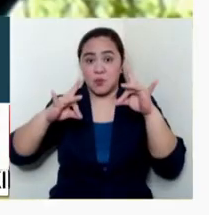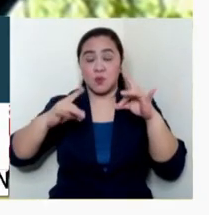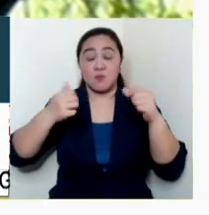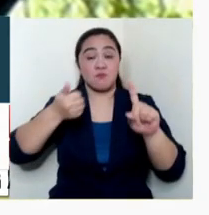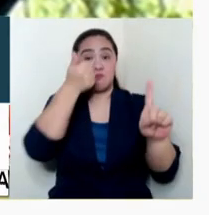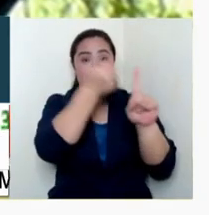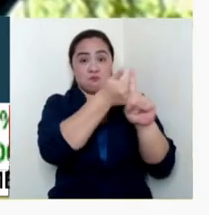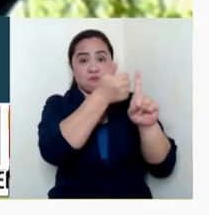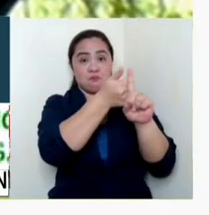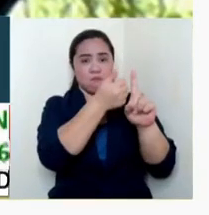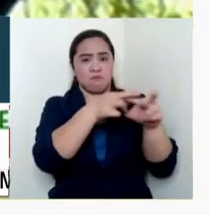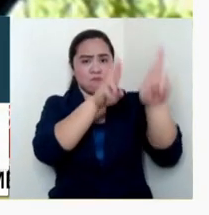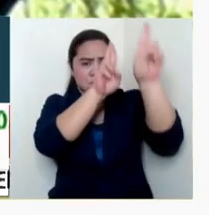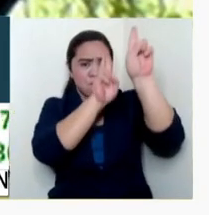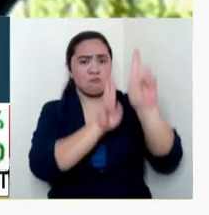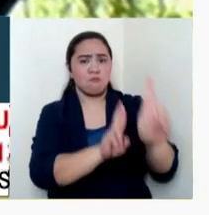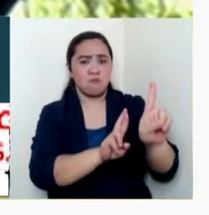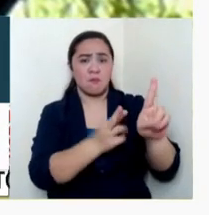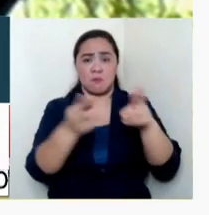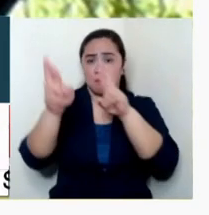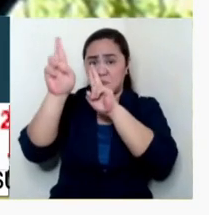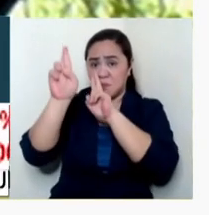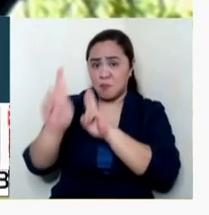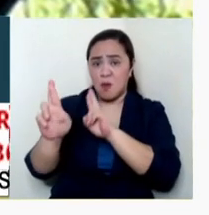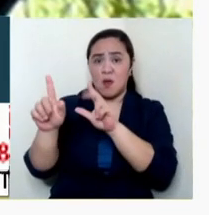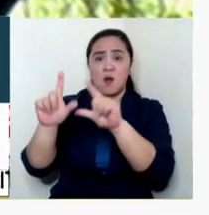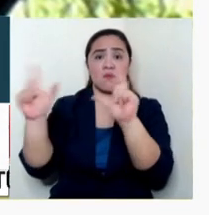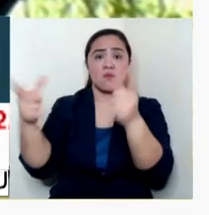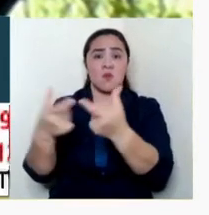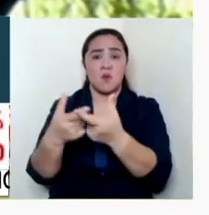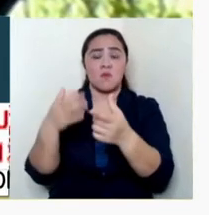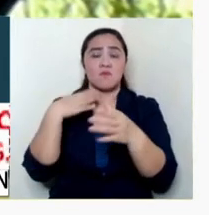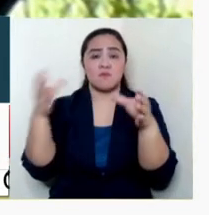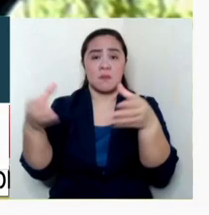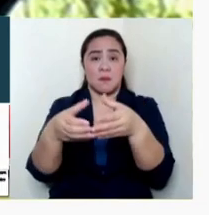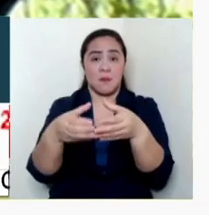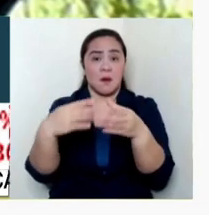his group respects his non-inclusion in her slate.